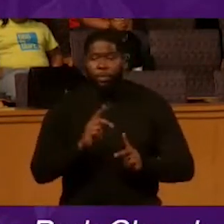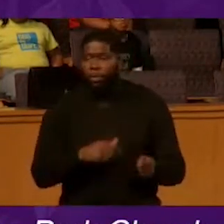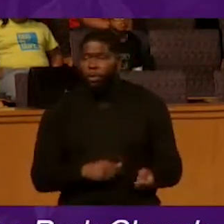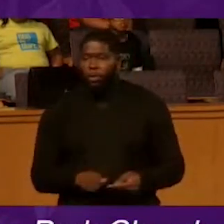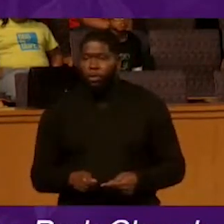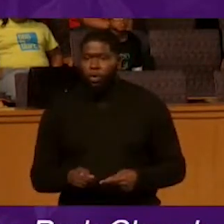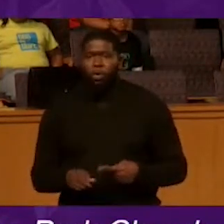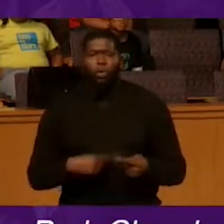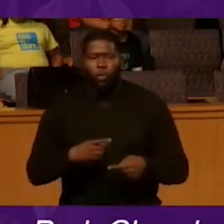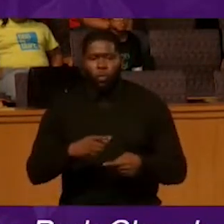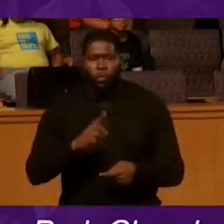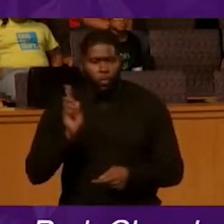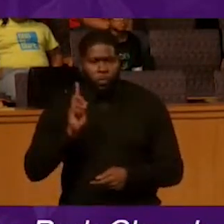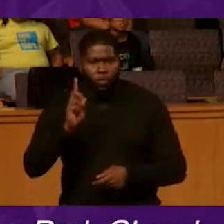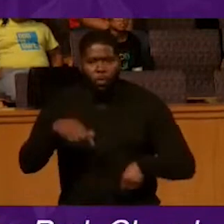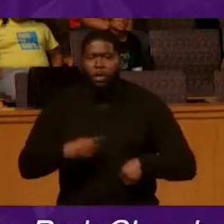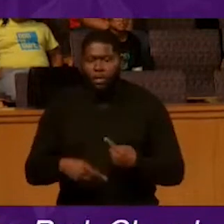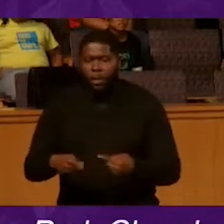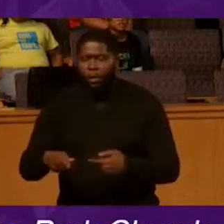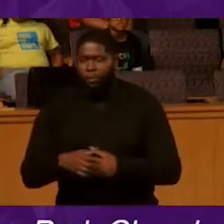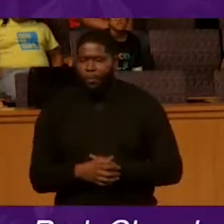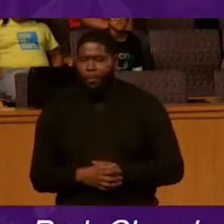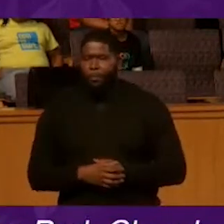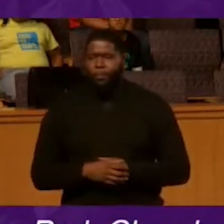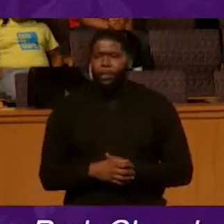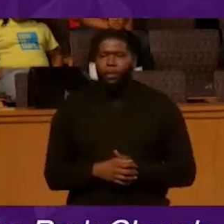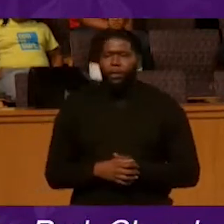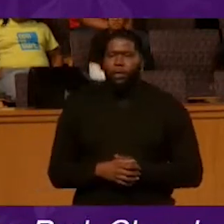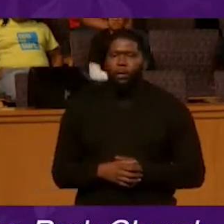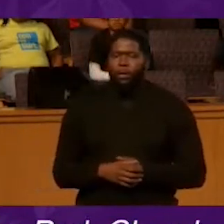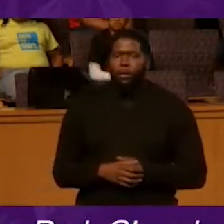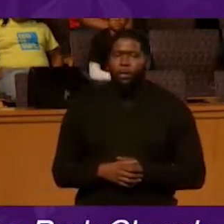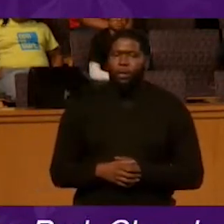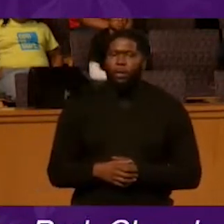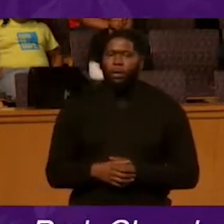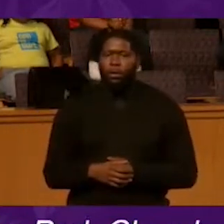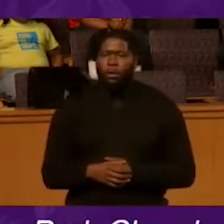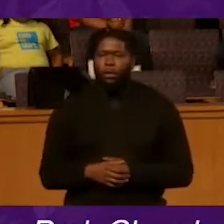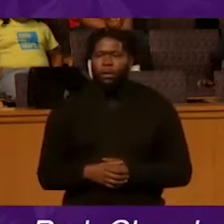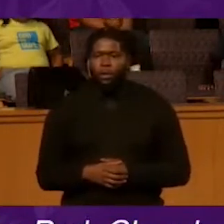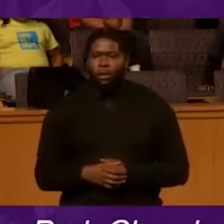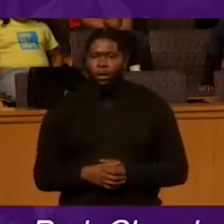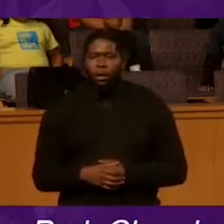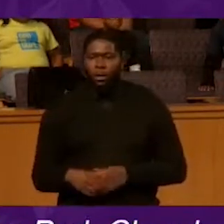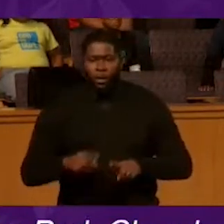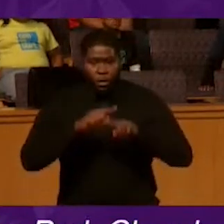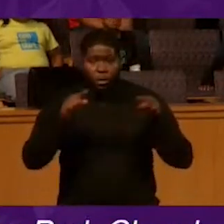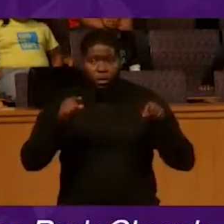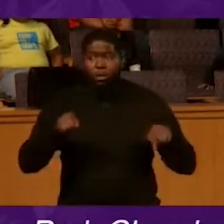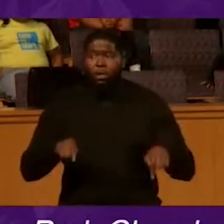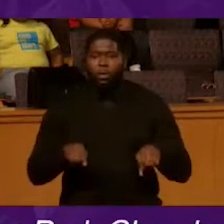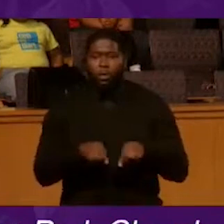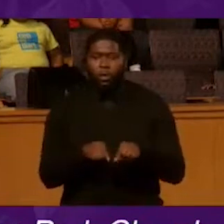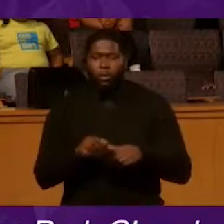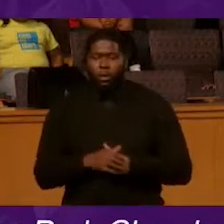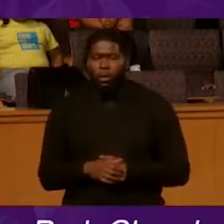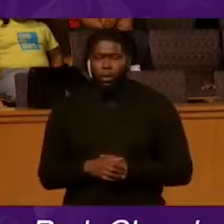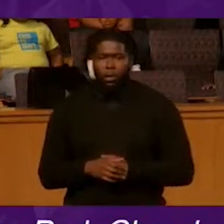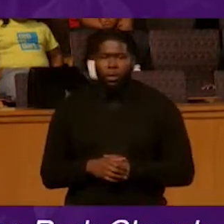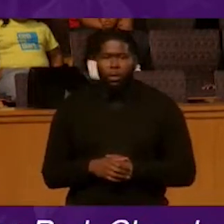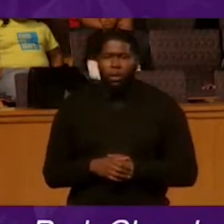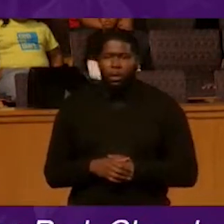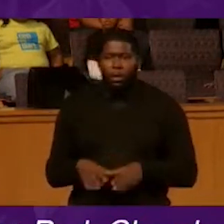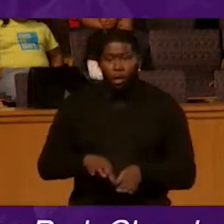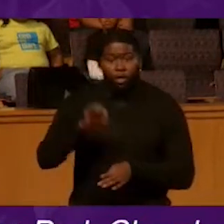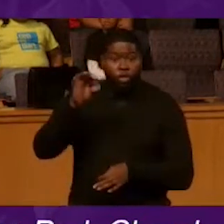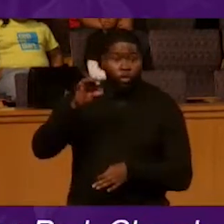to get there. Amen? All right. Now, you should have received a card when you came in, chosen